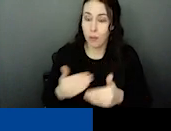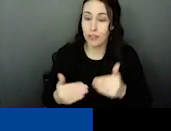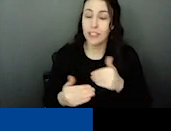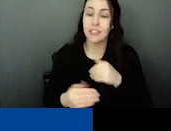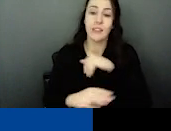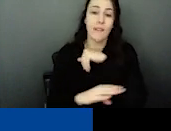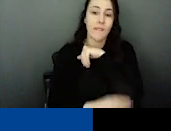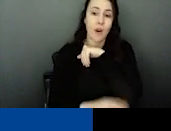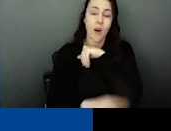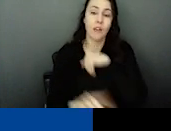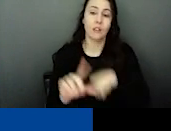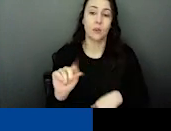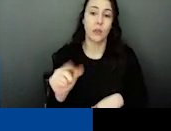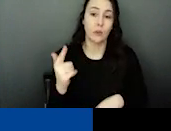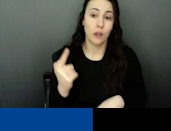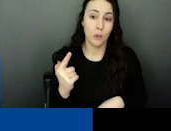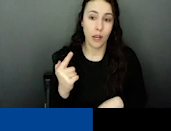2021,